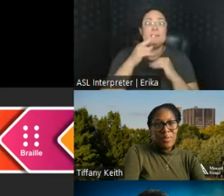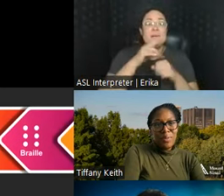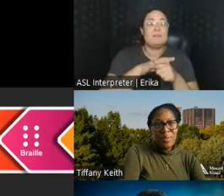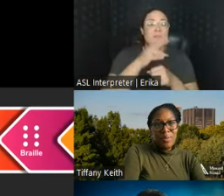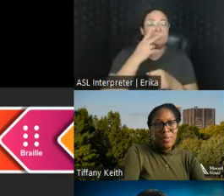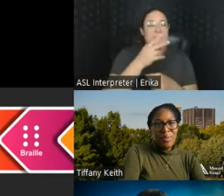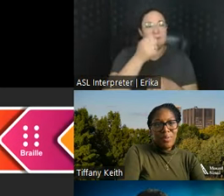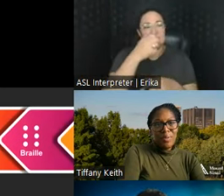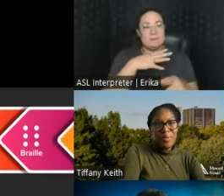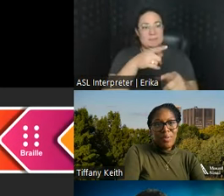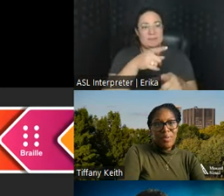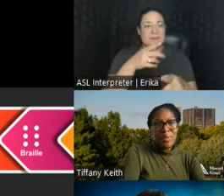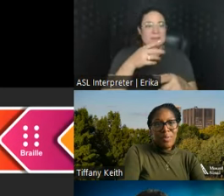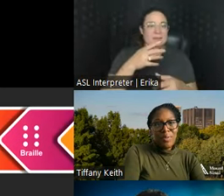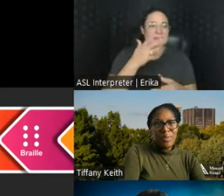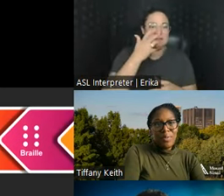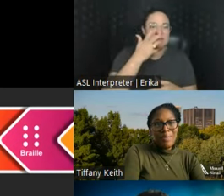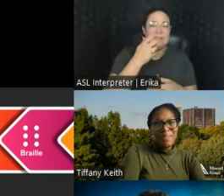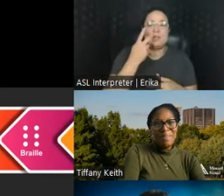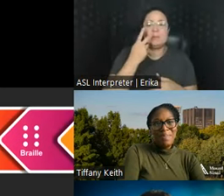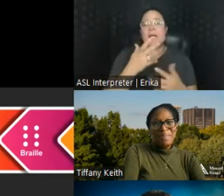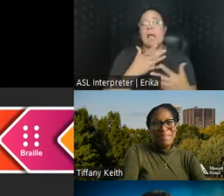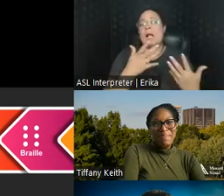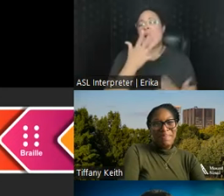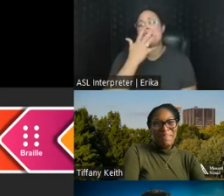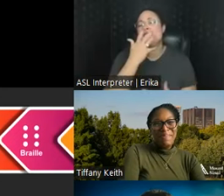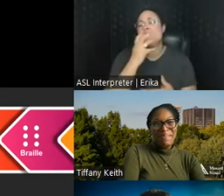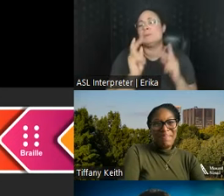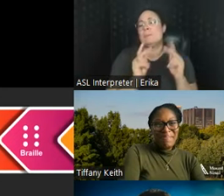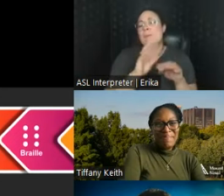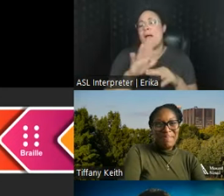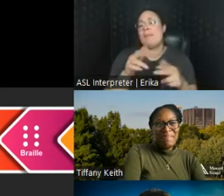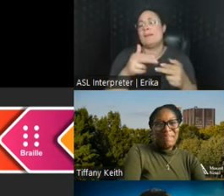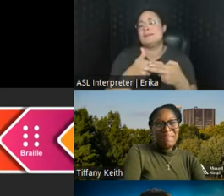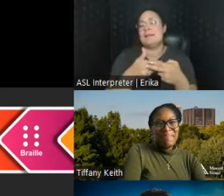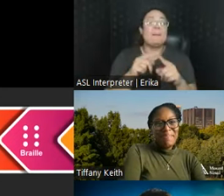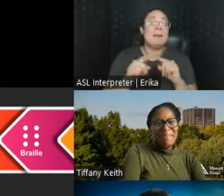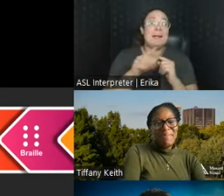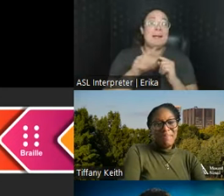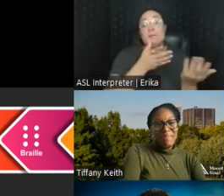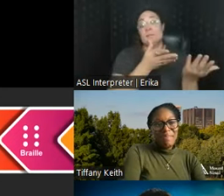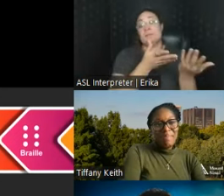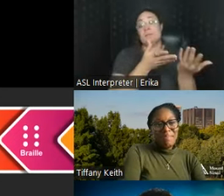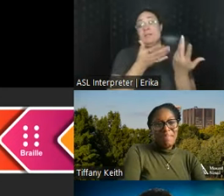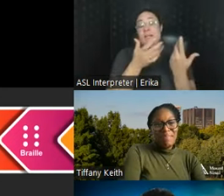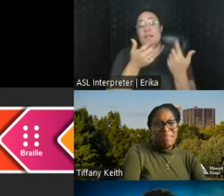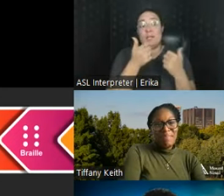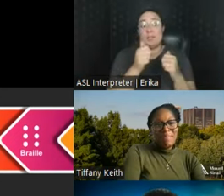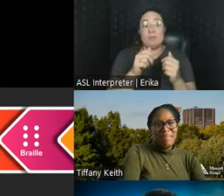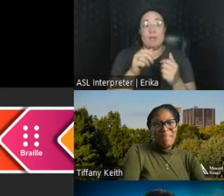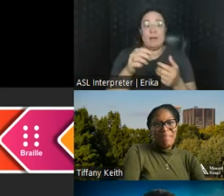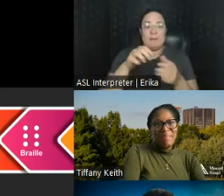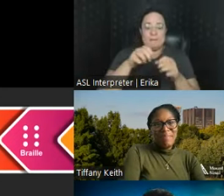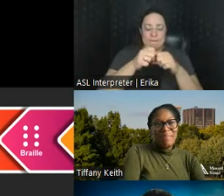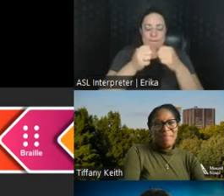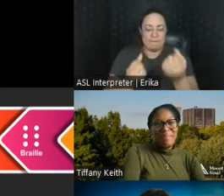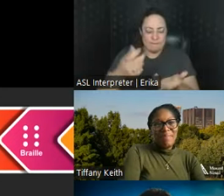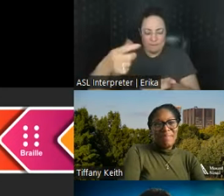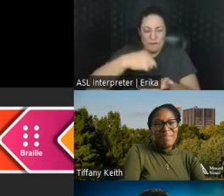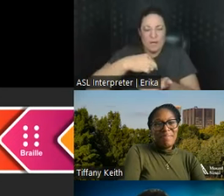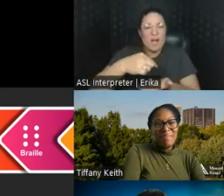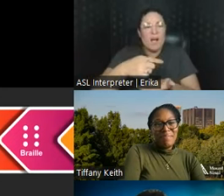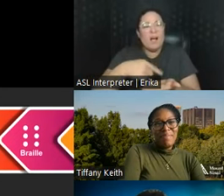that's going to be a recurring theme here. You're going to see a lot of disgruntled people with these slides. But here he is. He's trying to reload his stapler. And lo and behold,